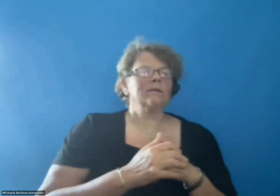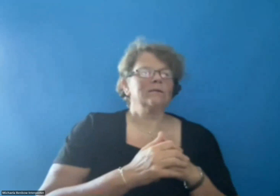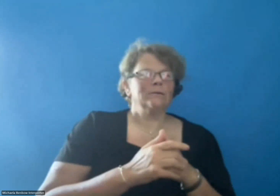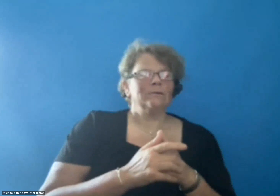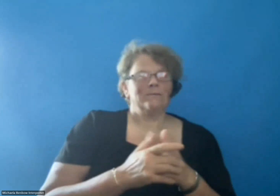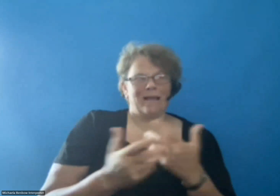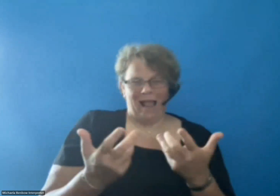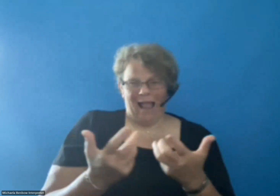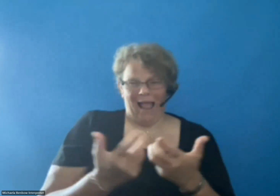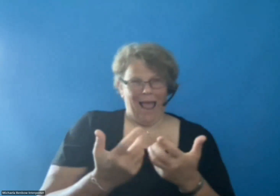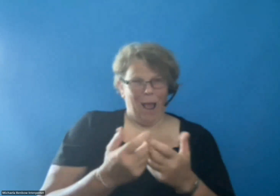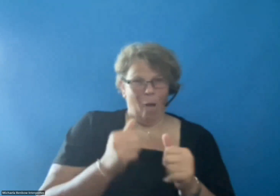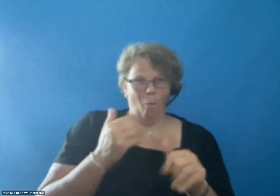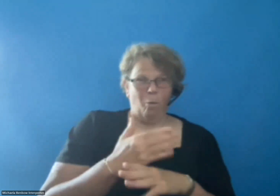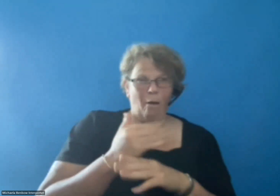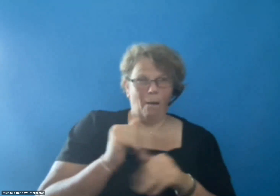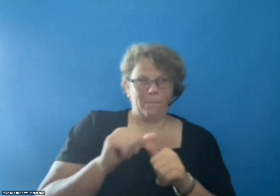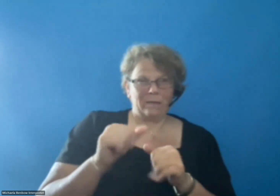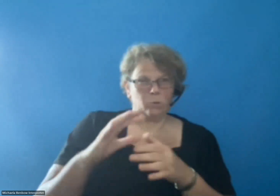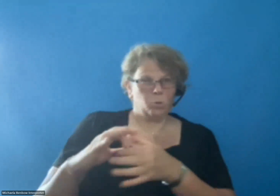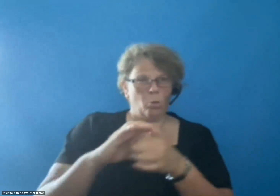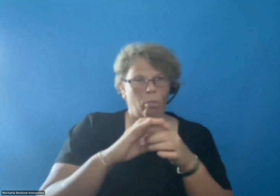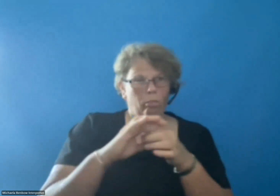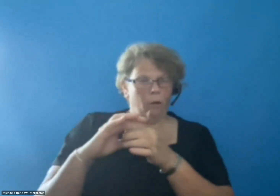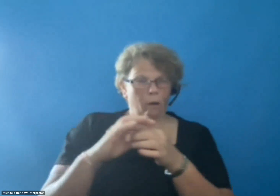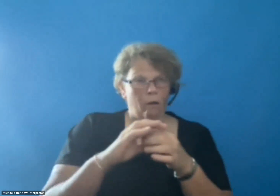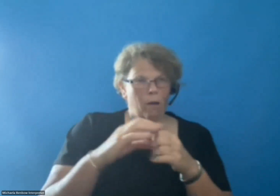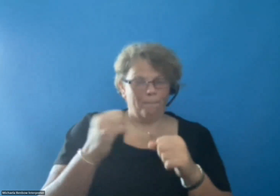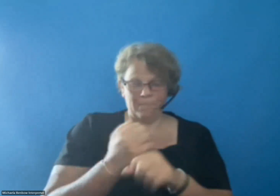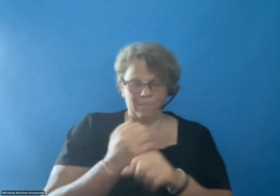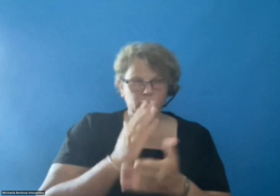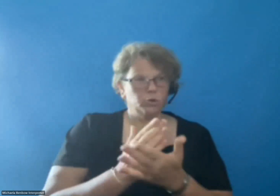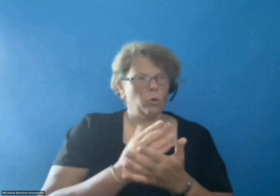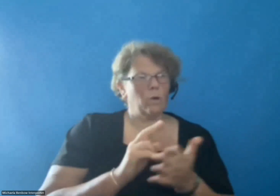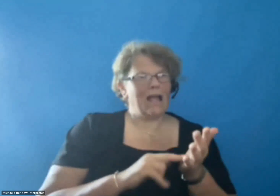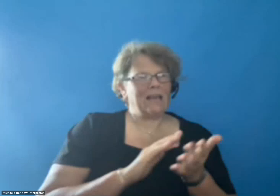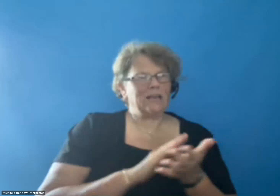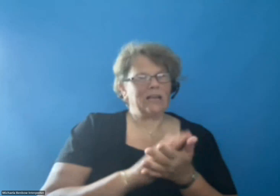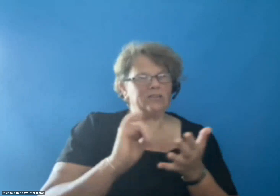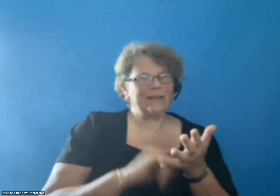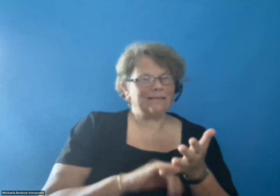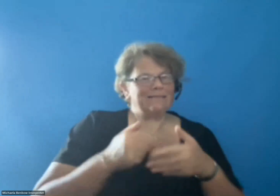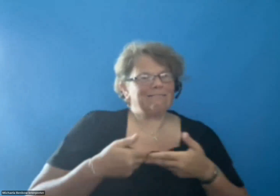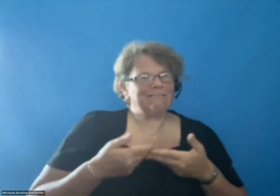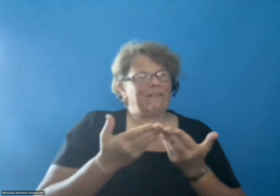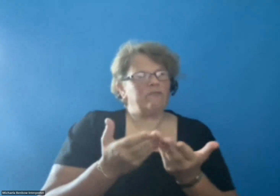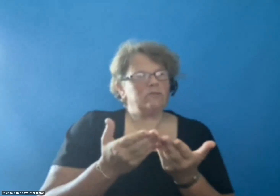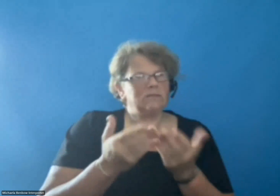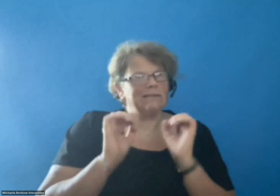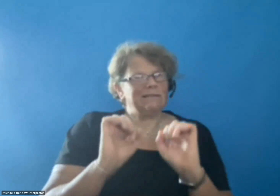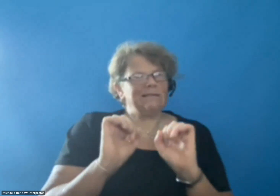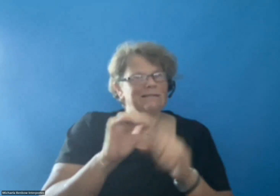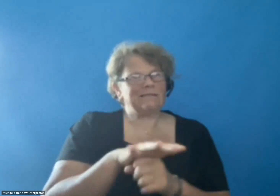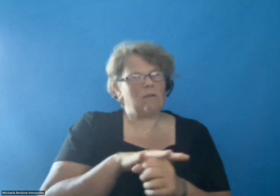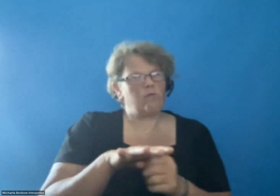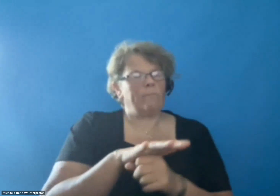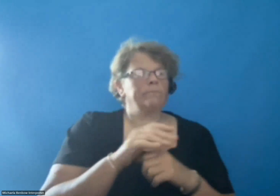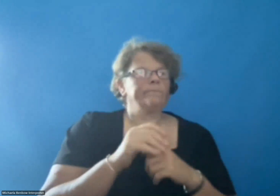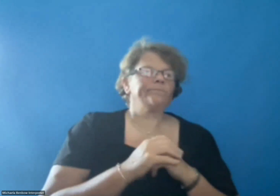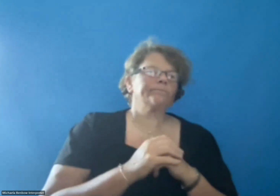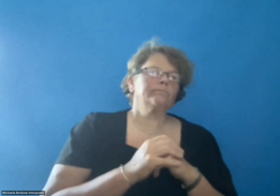do we work better together to make sure that the NHS is delivering its part of the equation, and indeed other partners